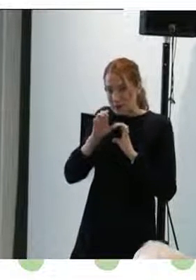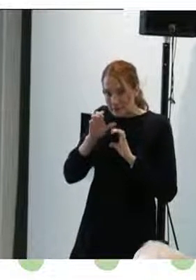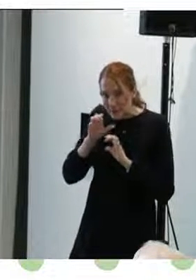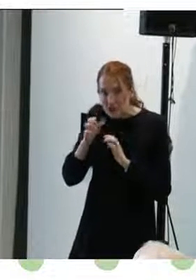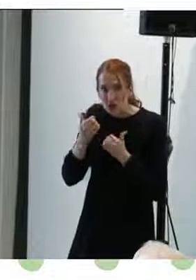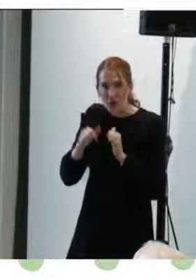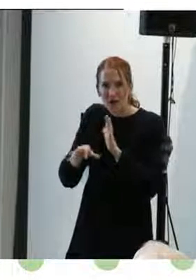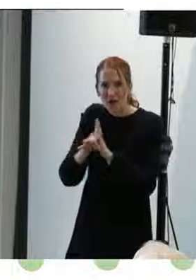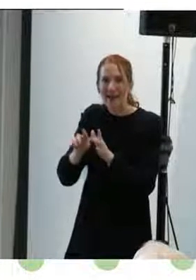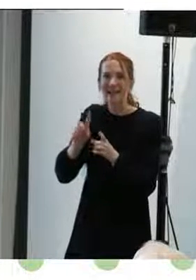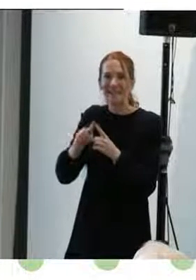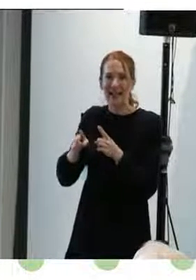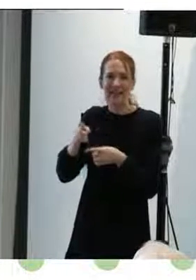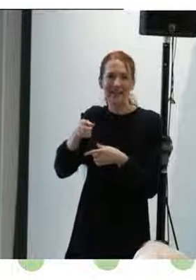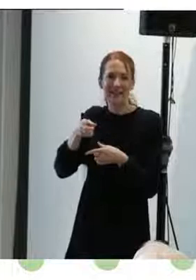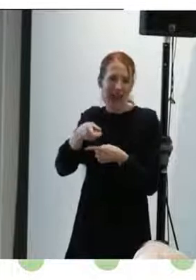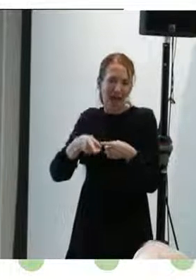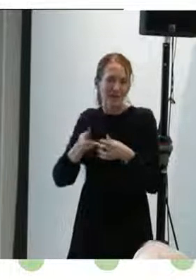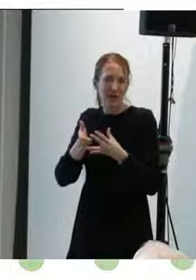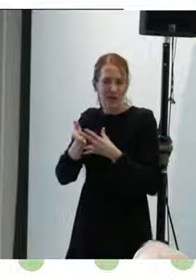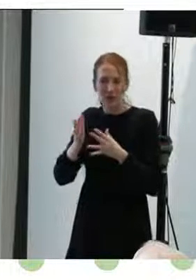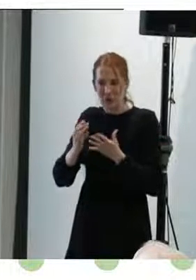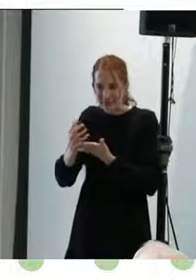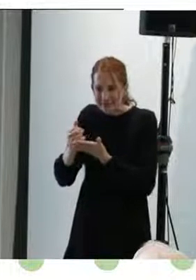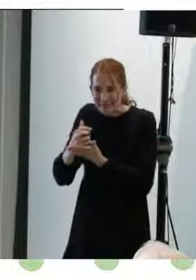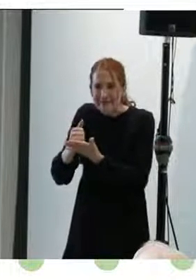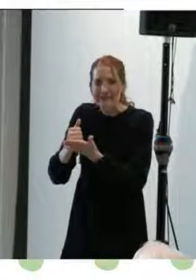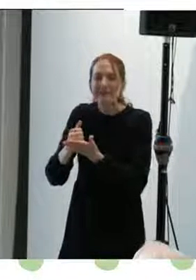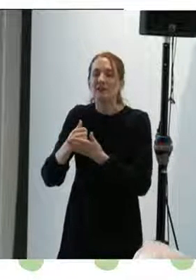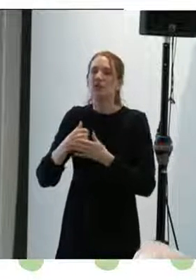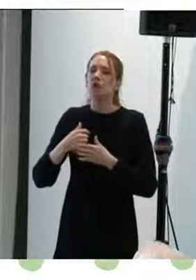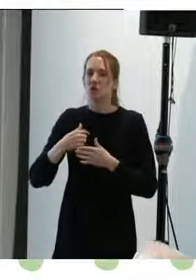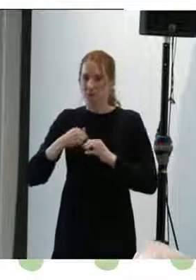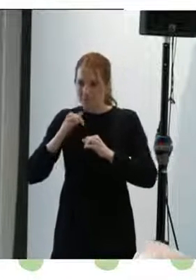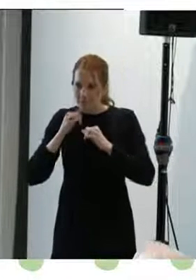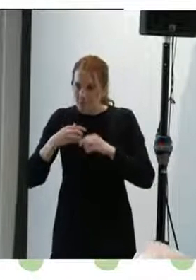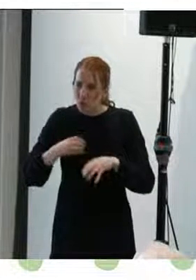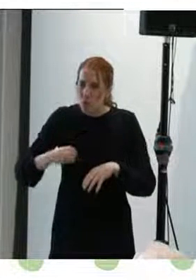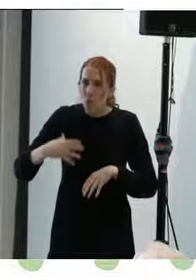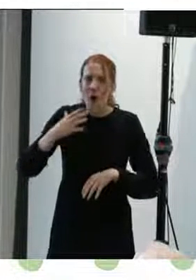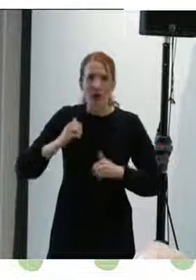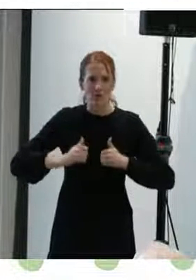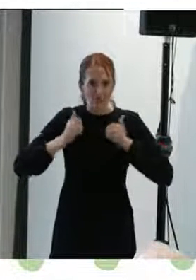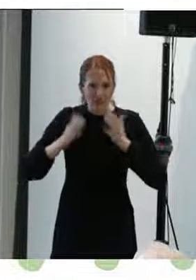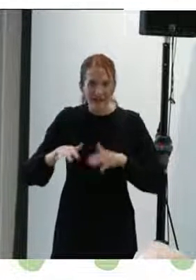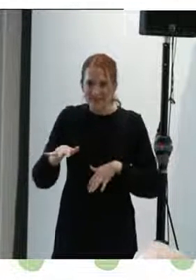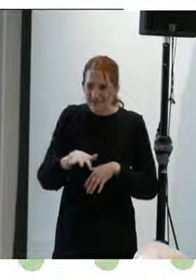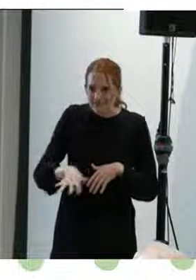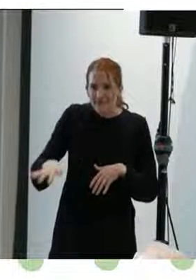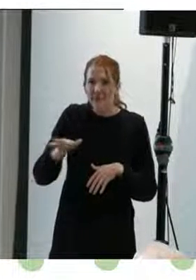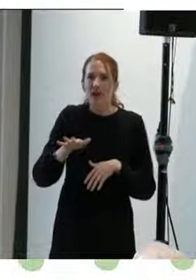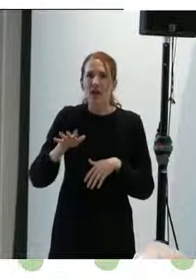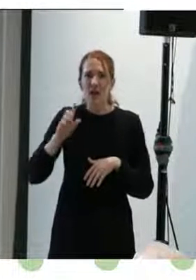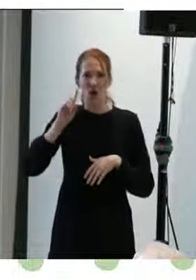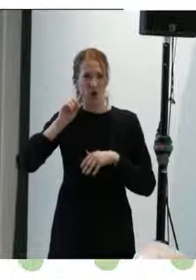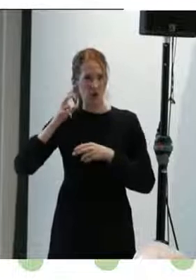happens to me a lot. And so as I was interviewing white residents of this coal region, I kept hearing about these newcomers, so Black and